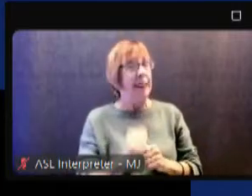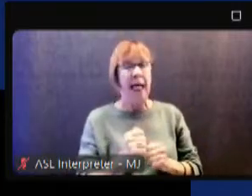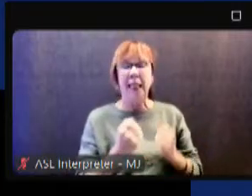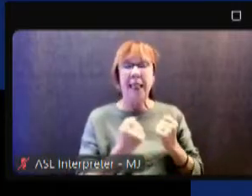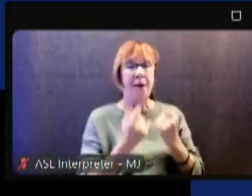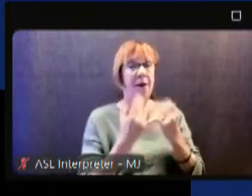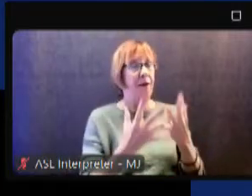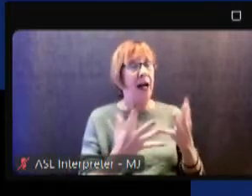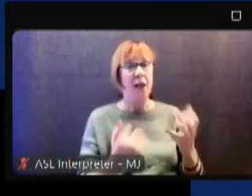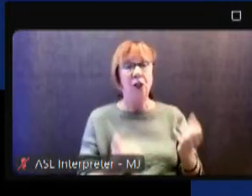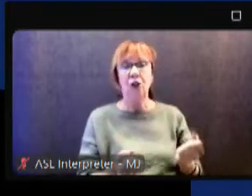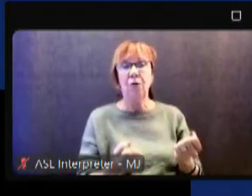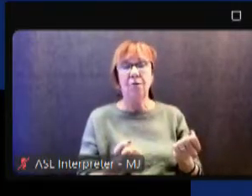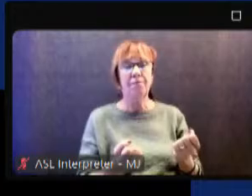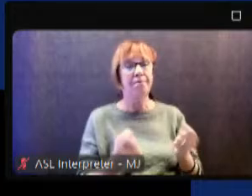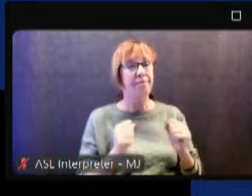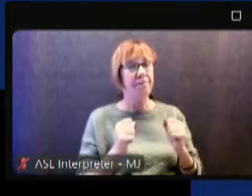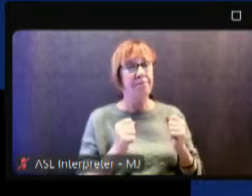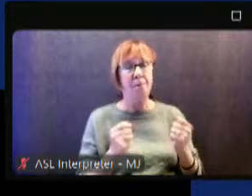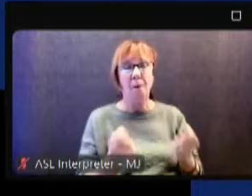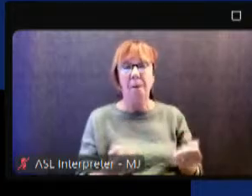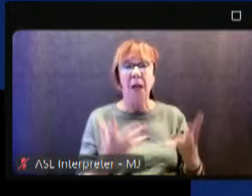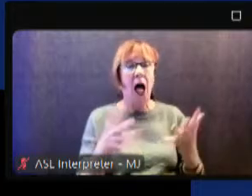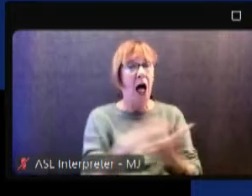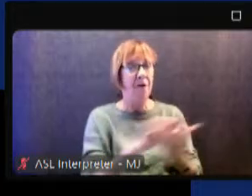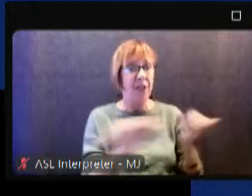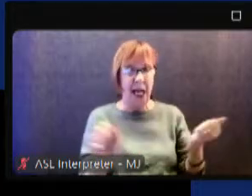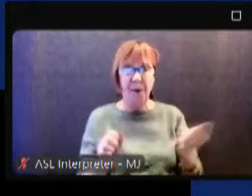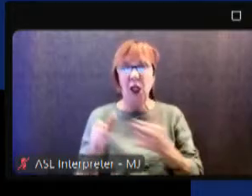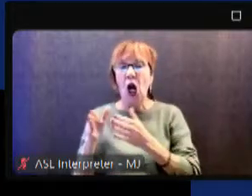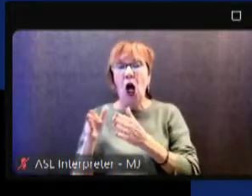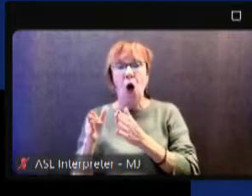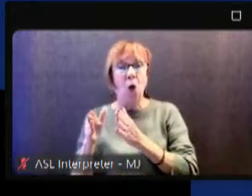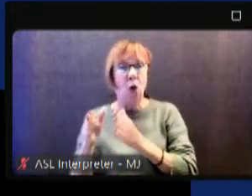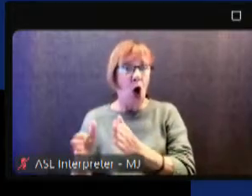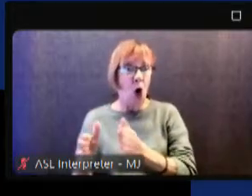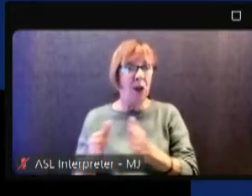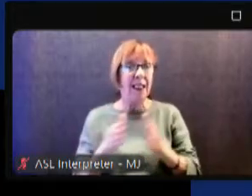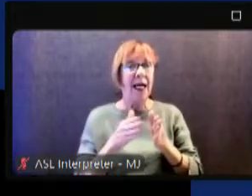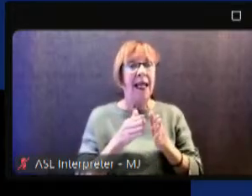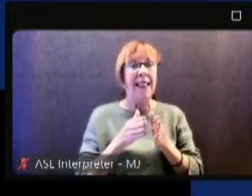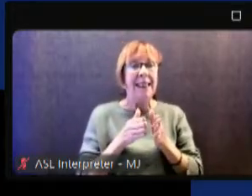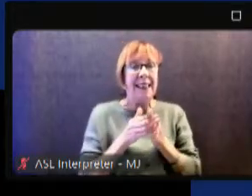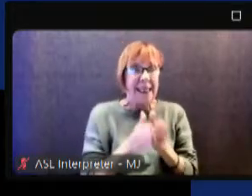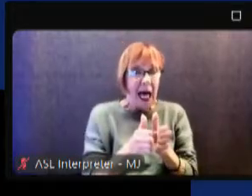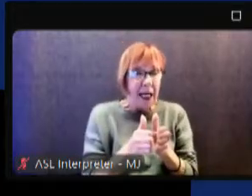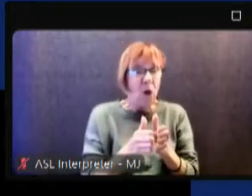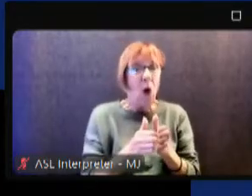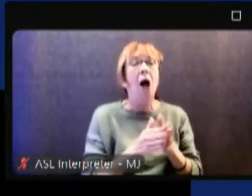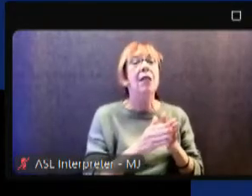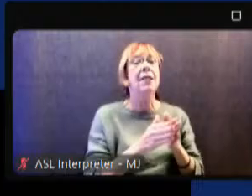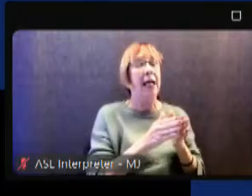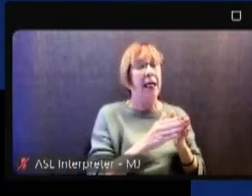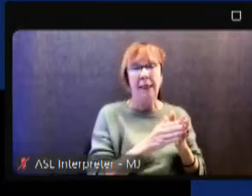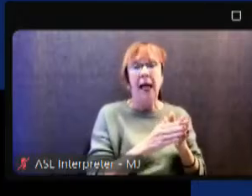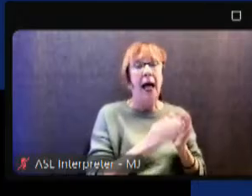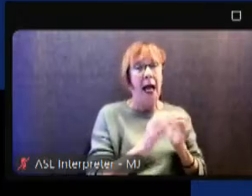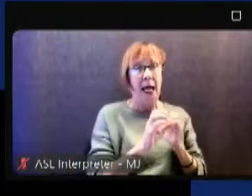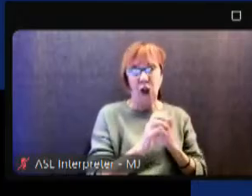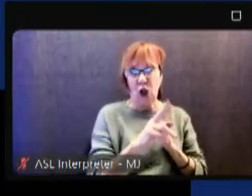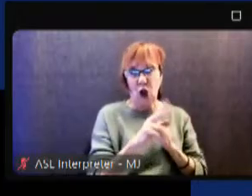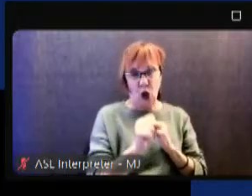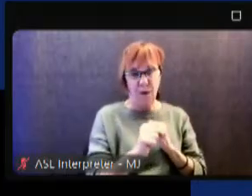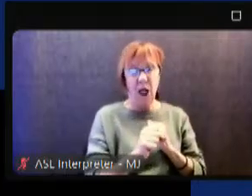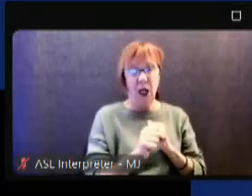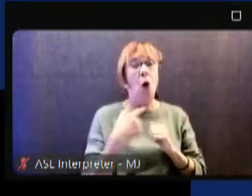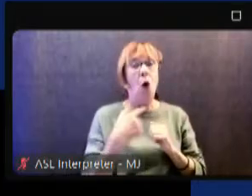our roadways. We're prioritizing repairs for safety to the community as we are performing damage assessments, and we'll be preparing design